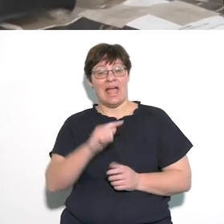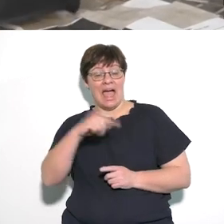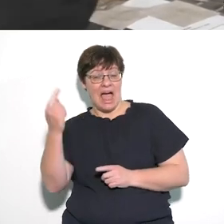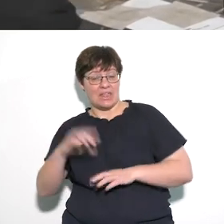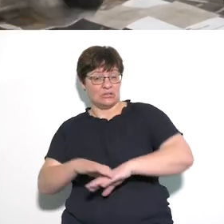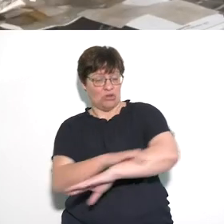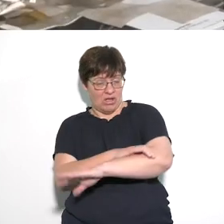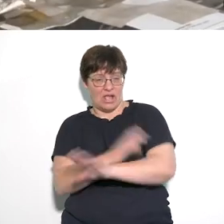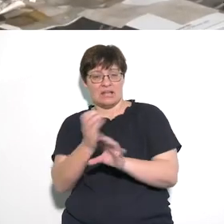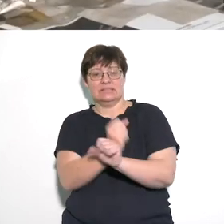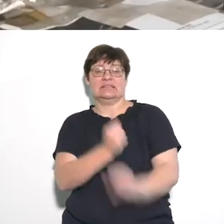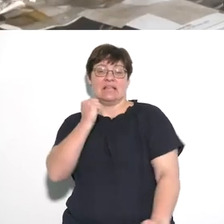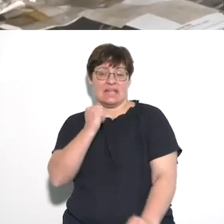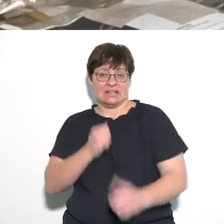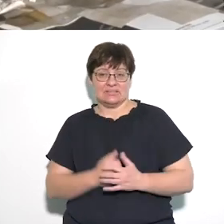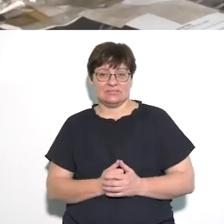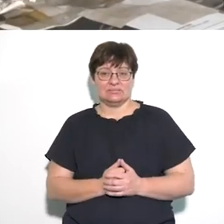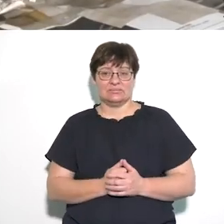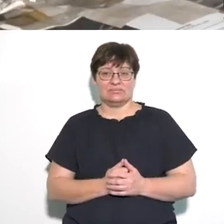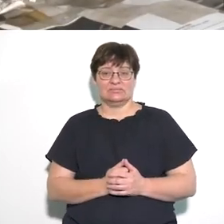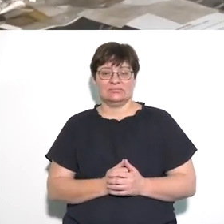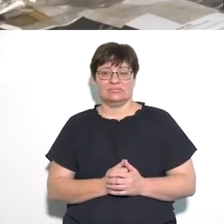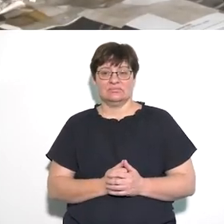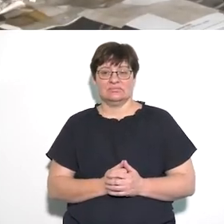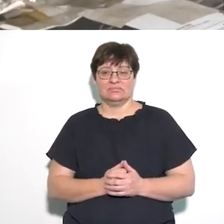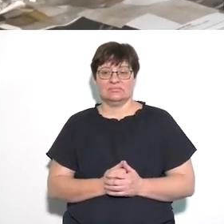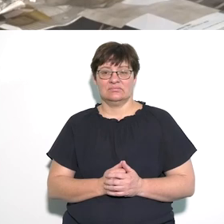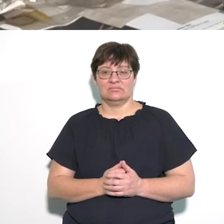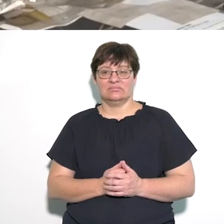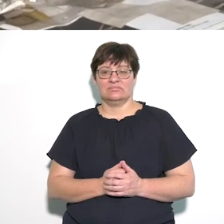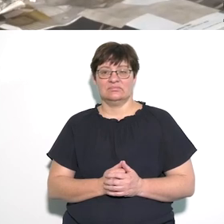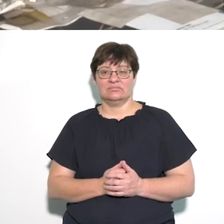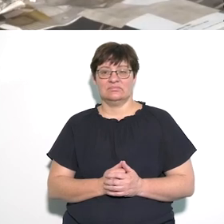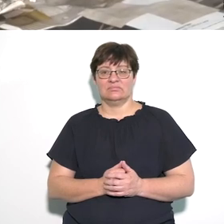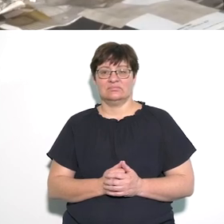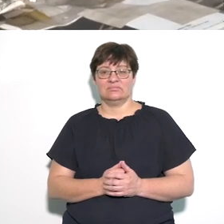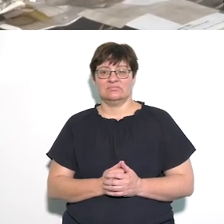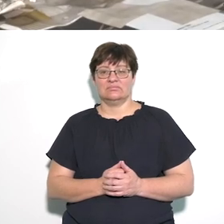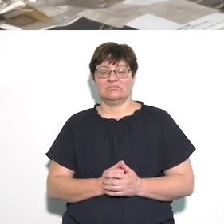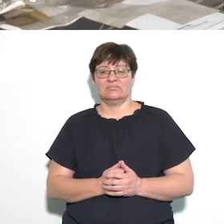stocking that you have right here.